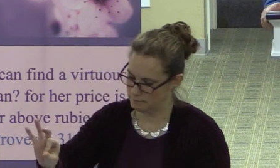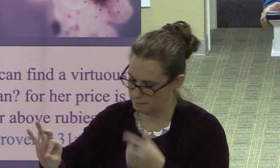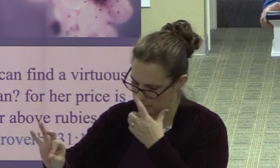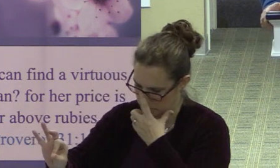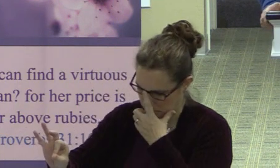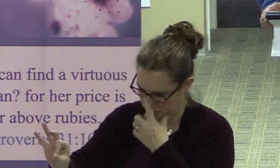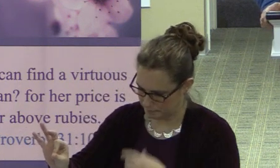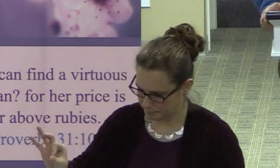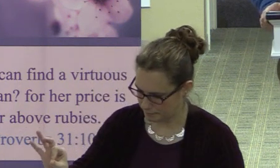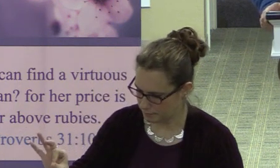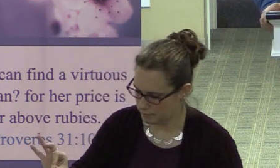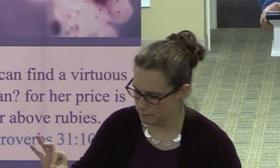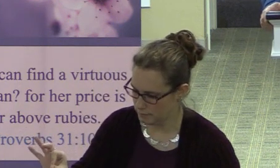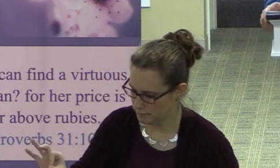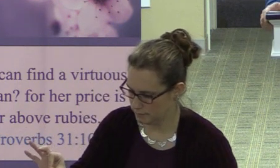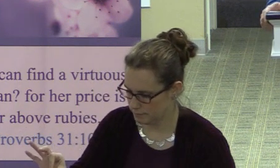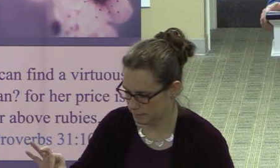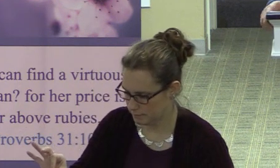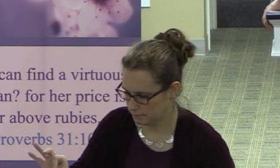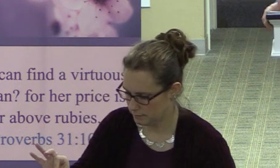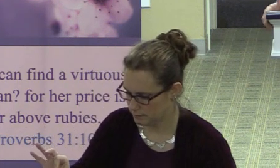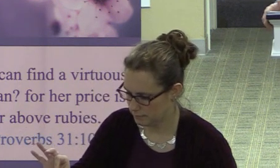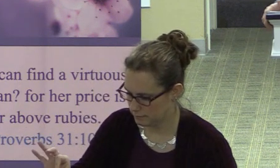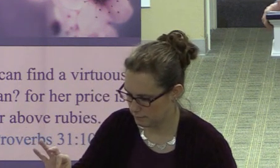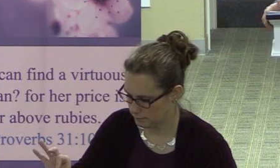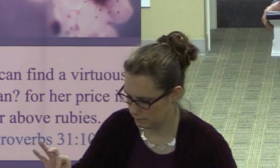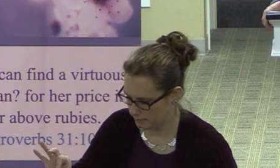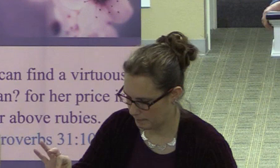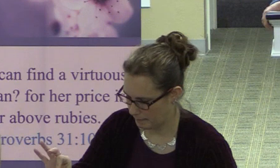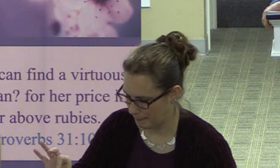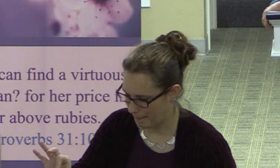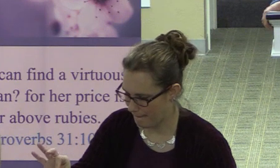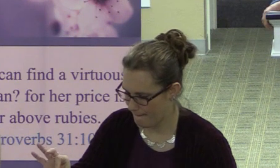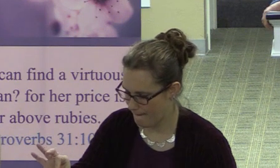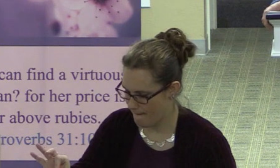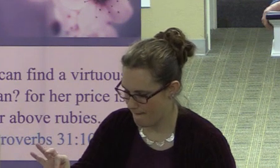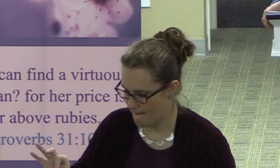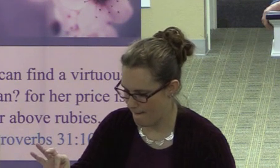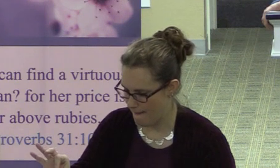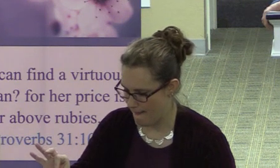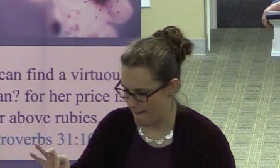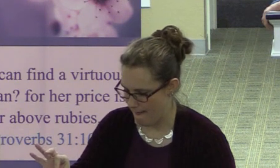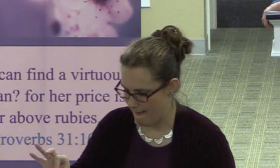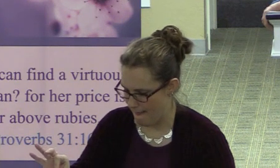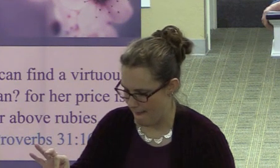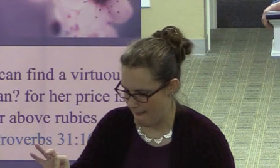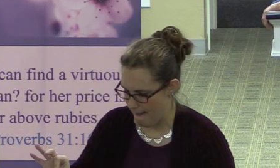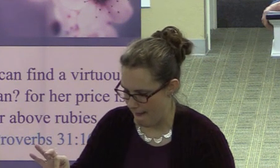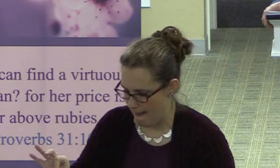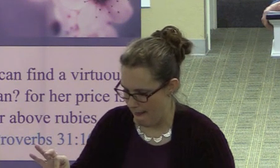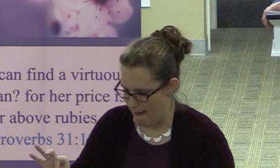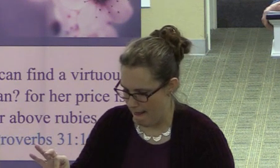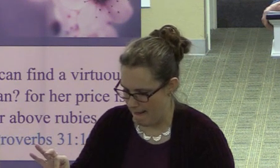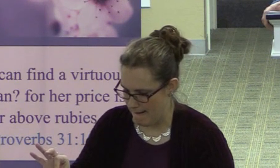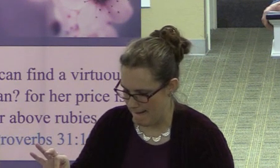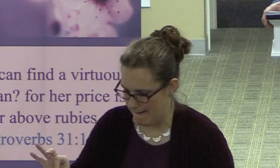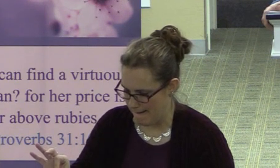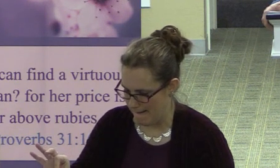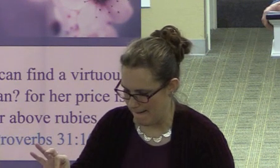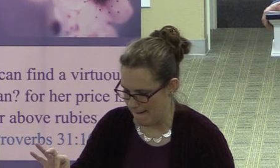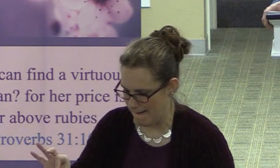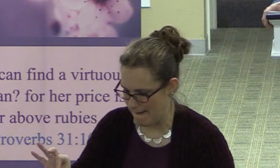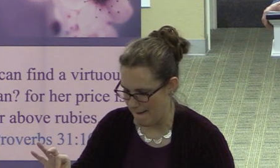and chariots of Pharaoh and his horsemen and his army, and overtook them encamping by the sea